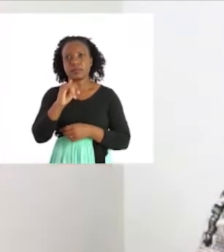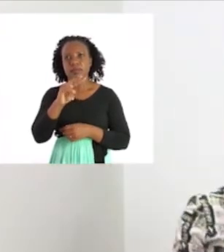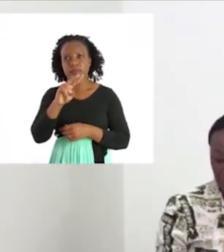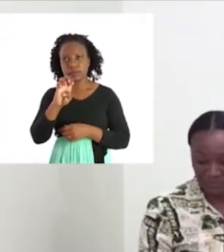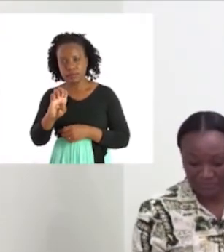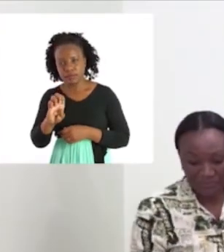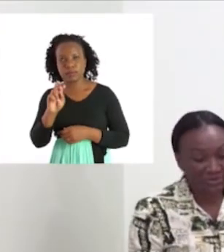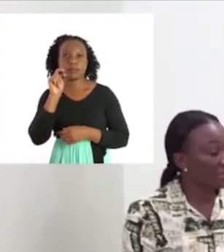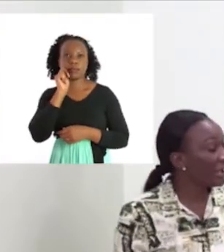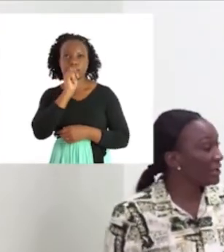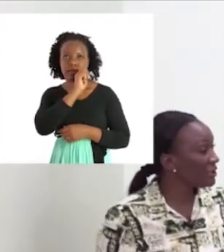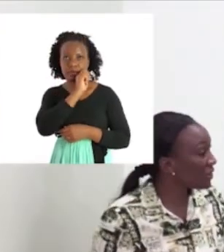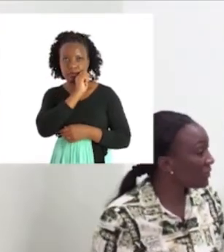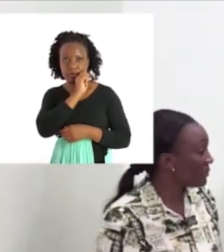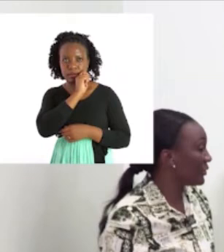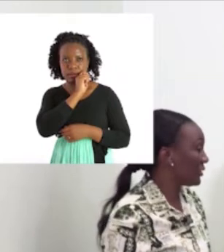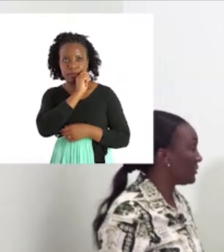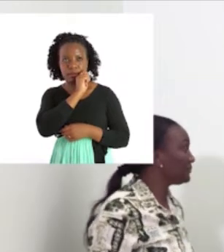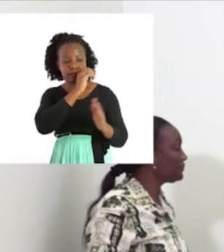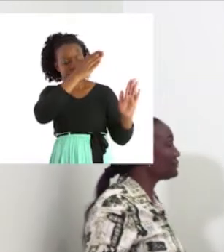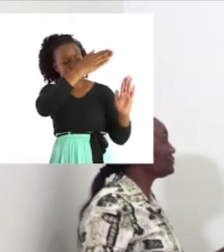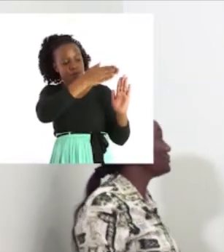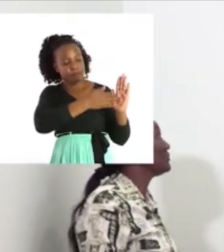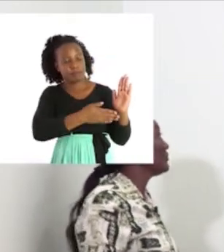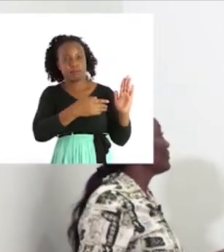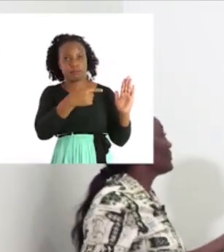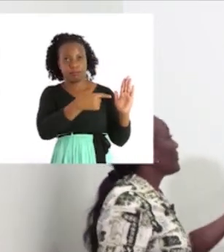board. Shanae, look on the board.